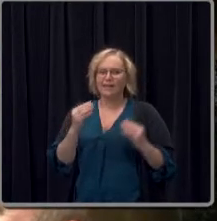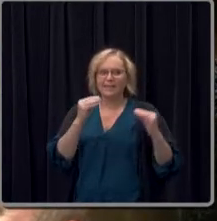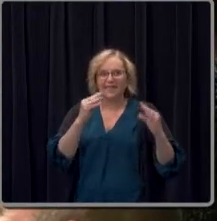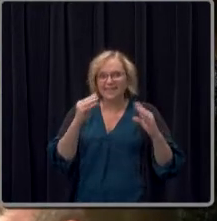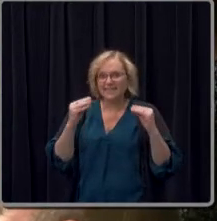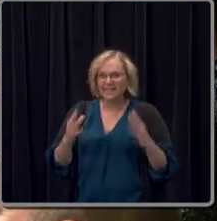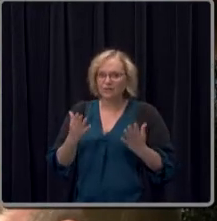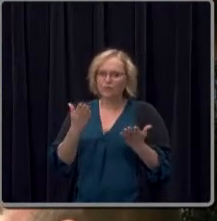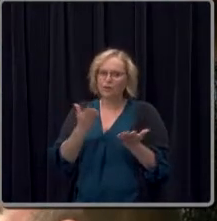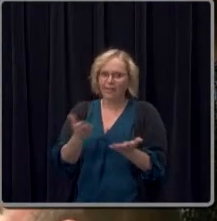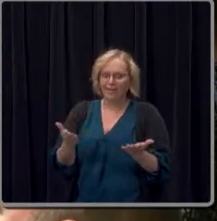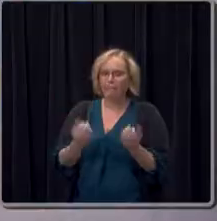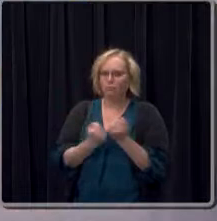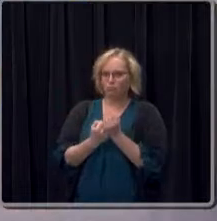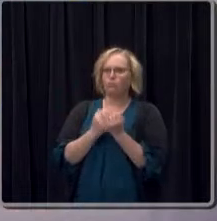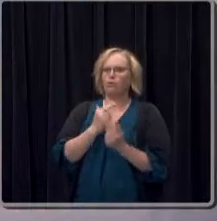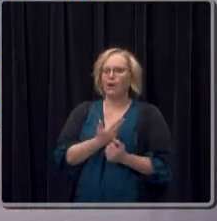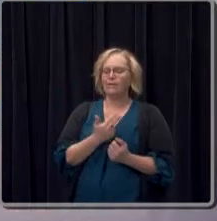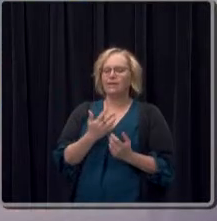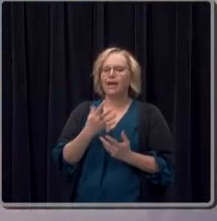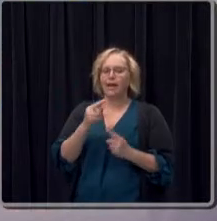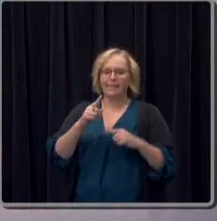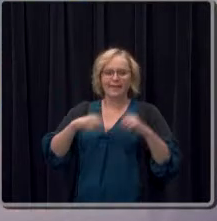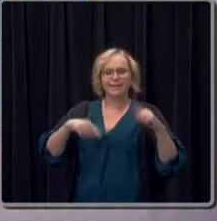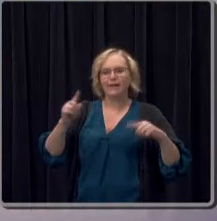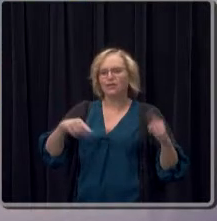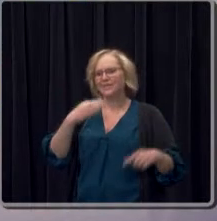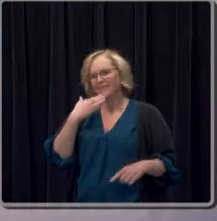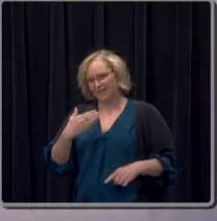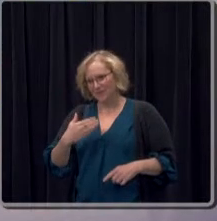there to support us and the diversity. Thank you.